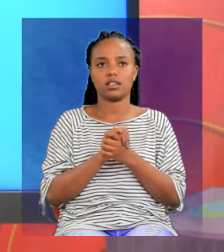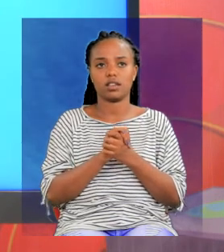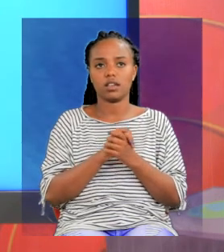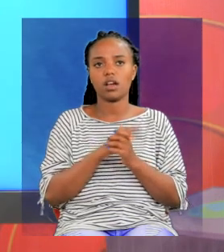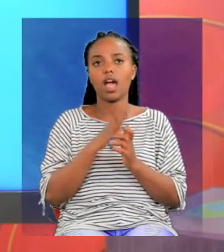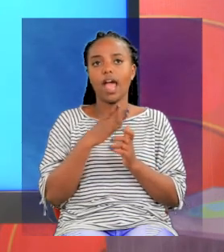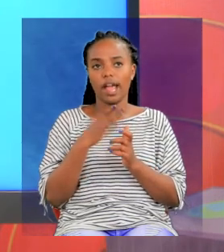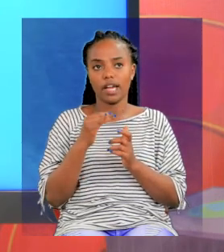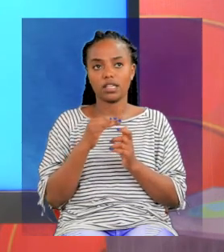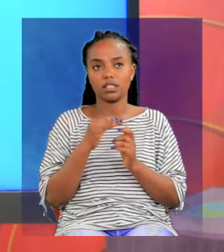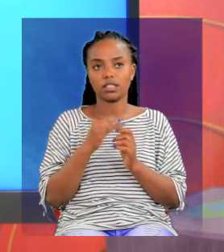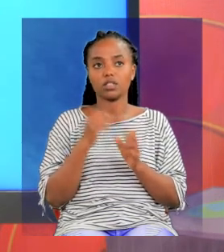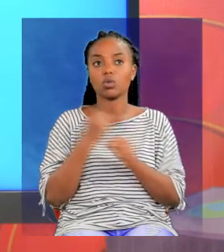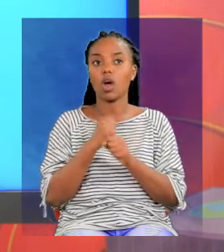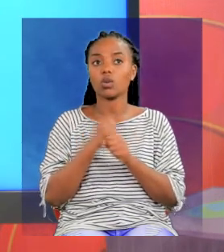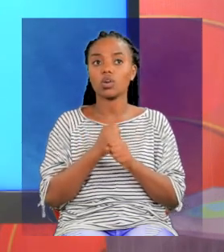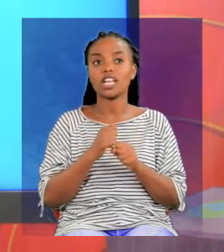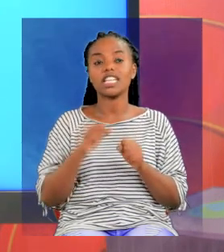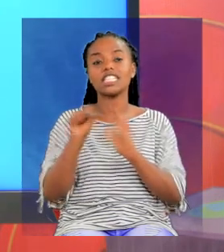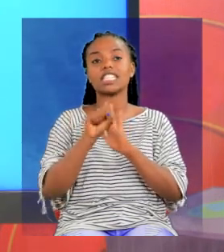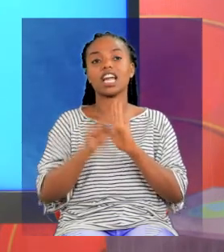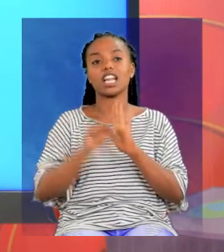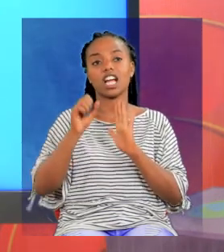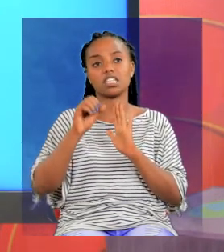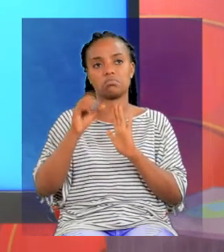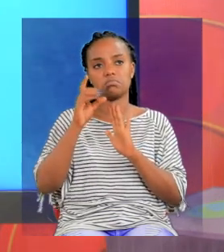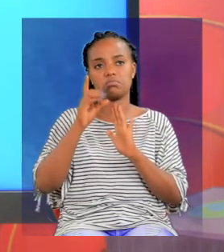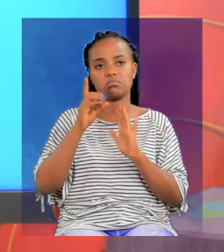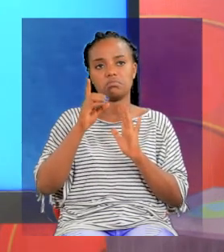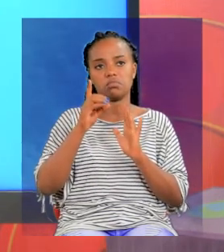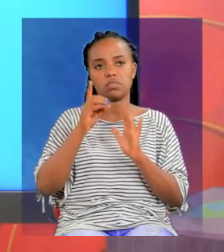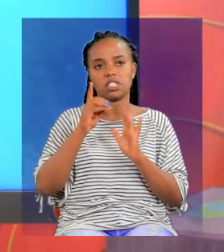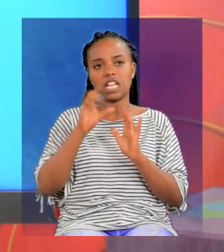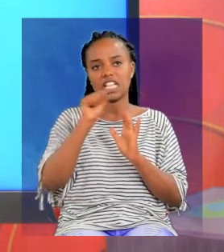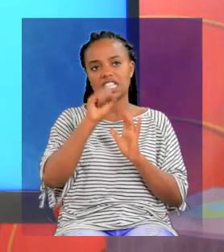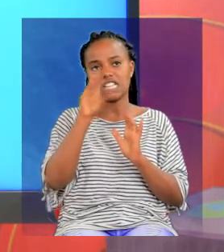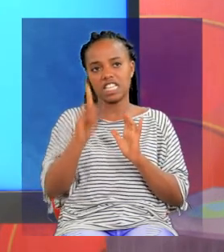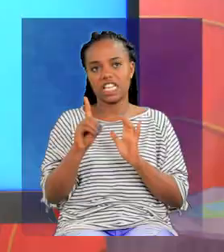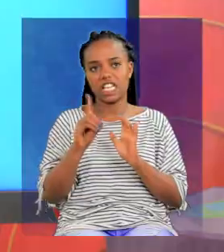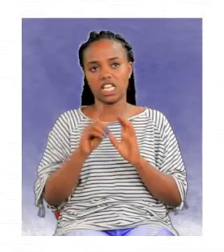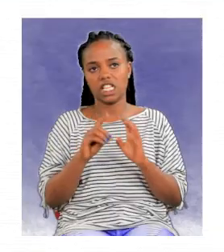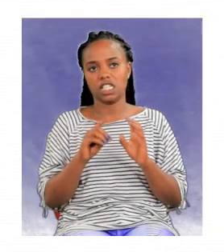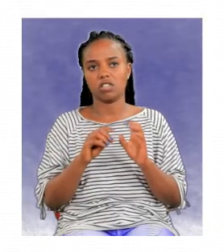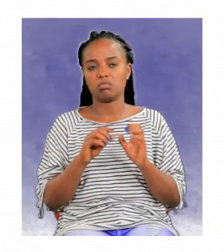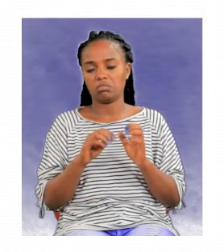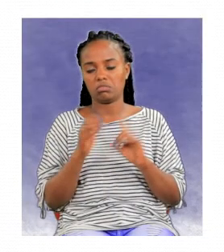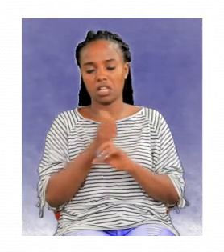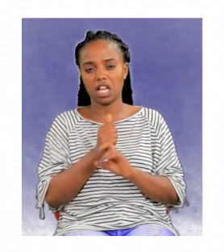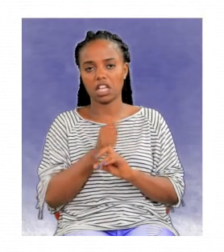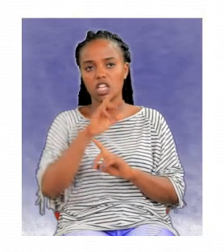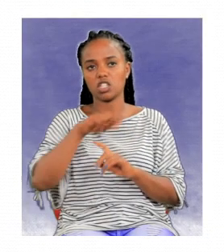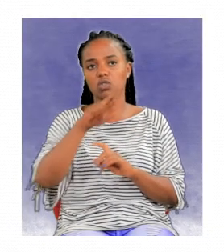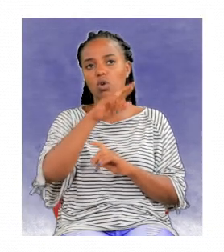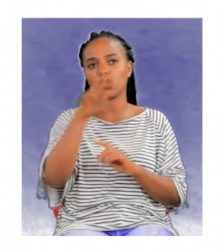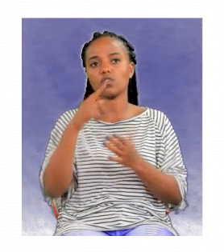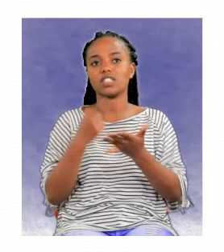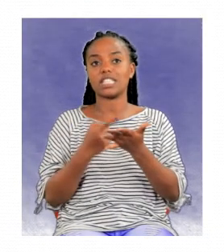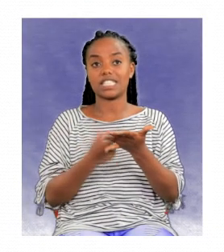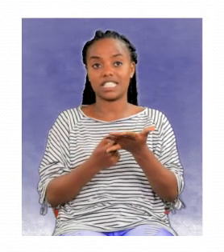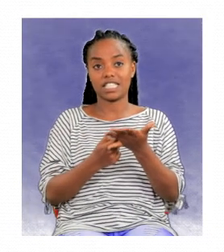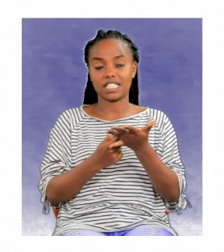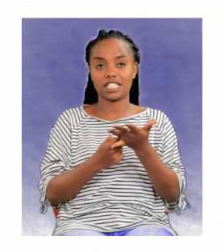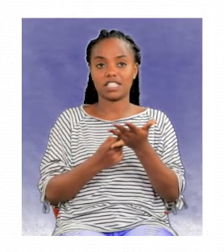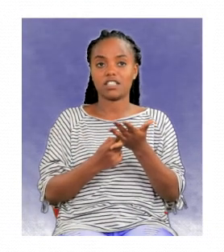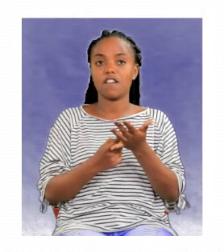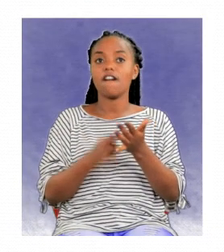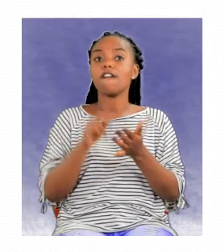and to calculate the standard deviation, simply you take the square root of this expression. Standard deviation is the square root of